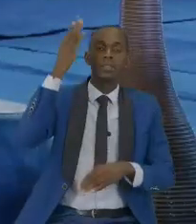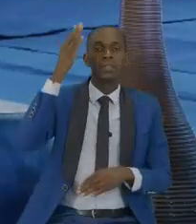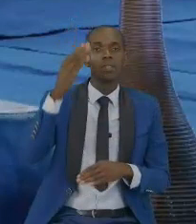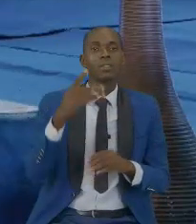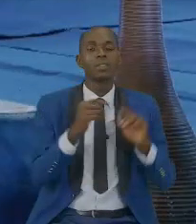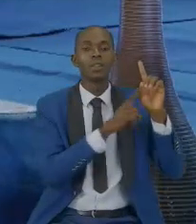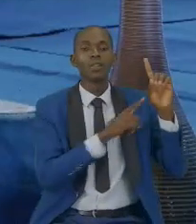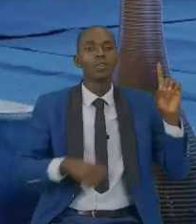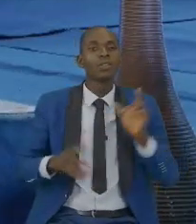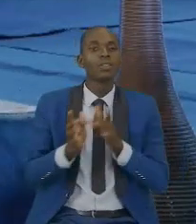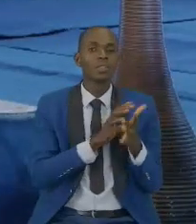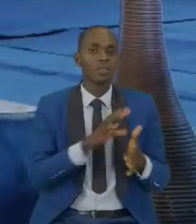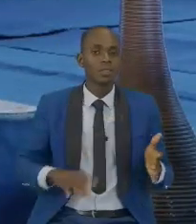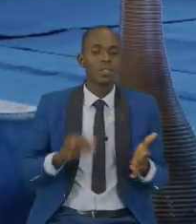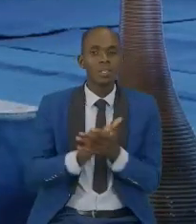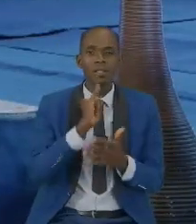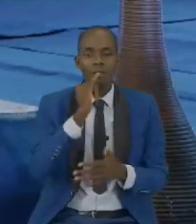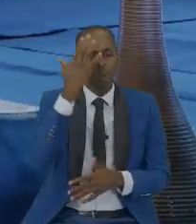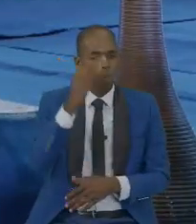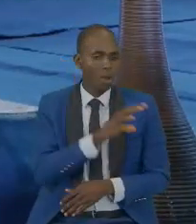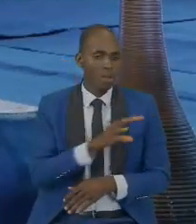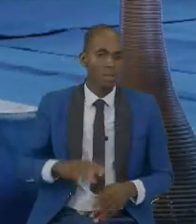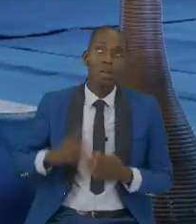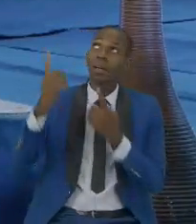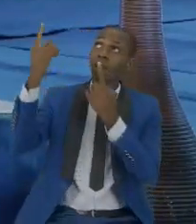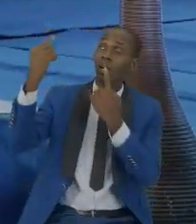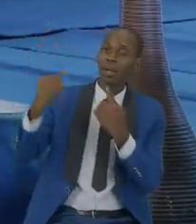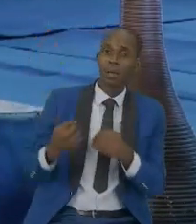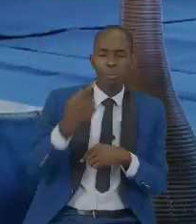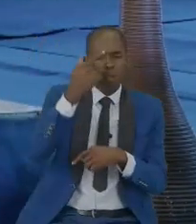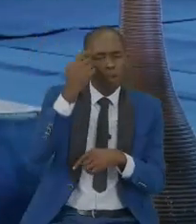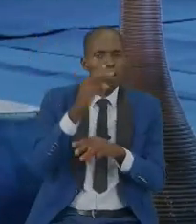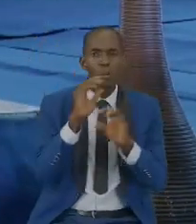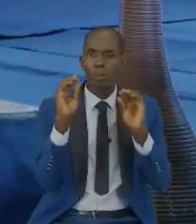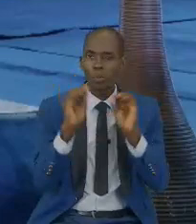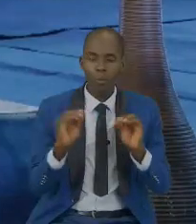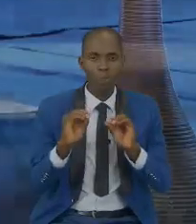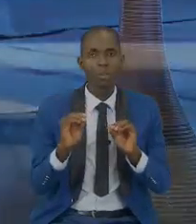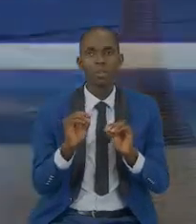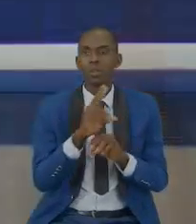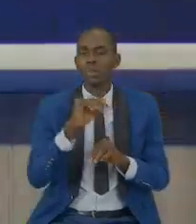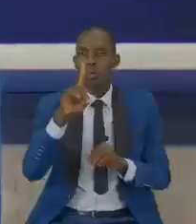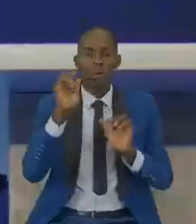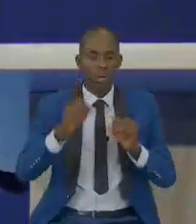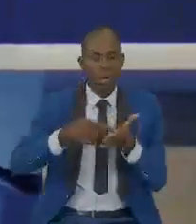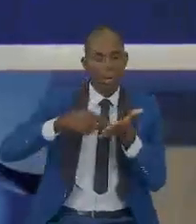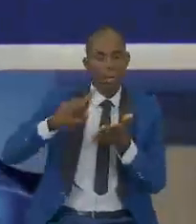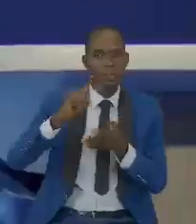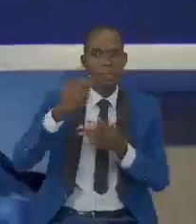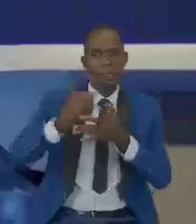Jesus Christ. That's why he came, because nobody could pay the price for your